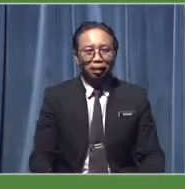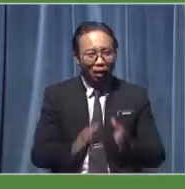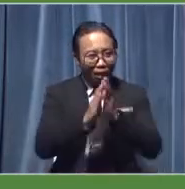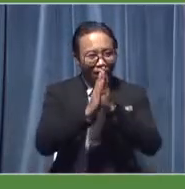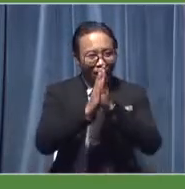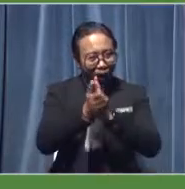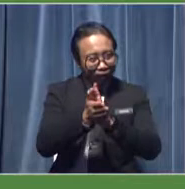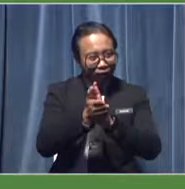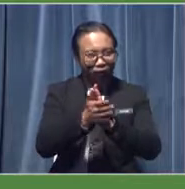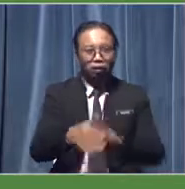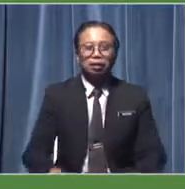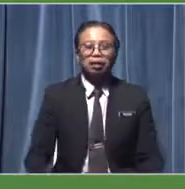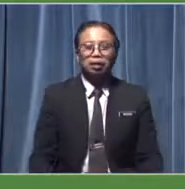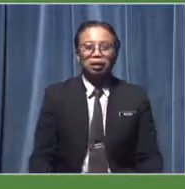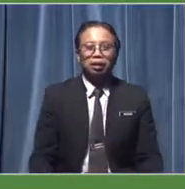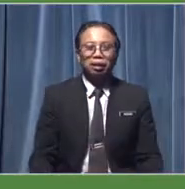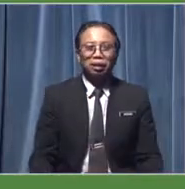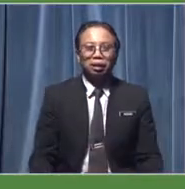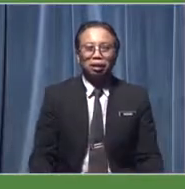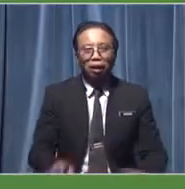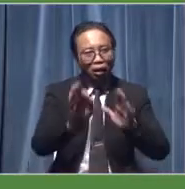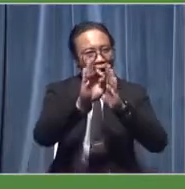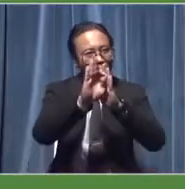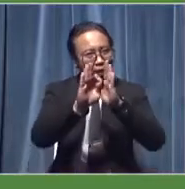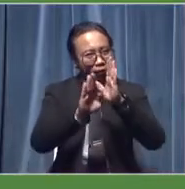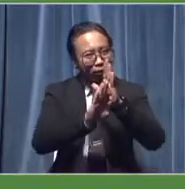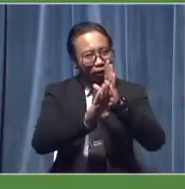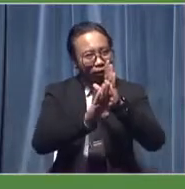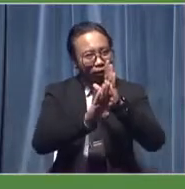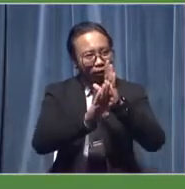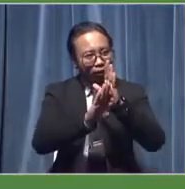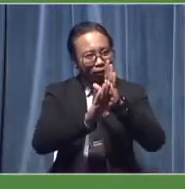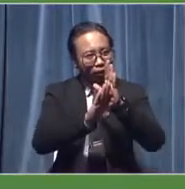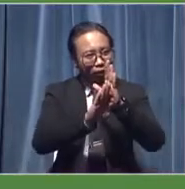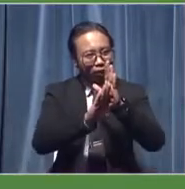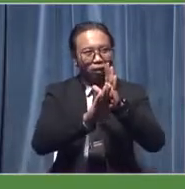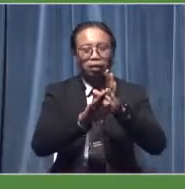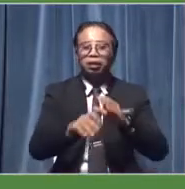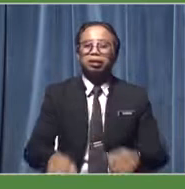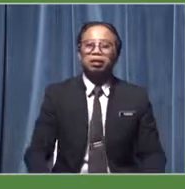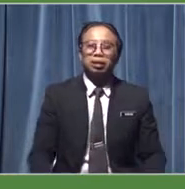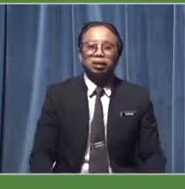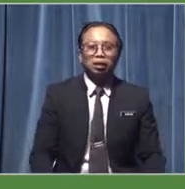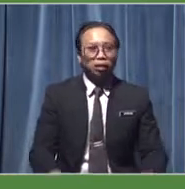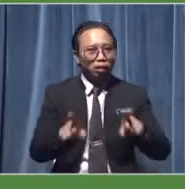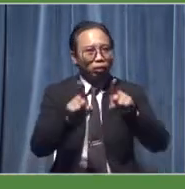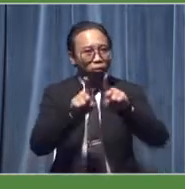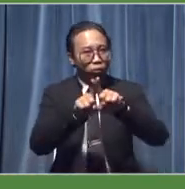Hence, delta V times C equivalence